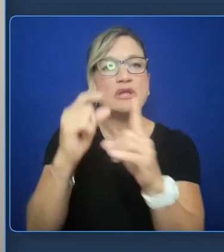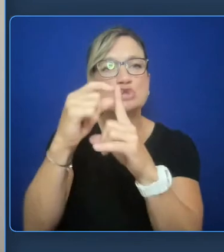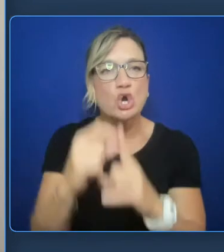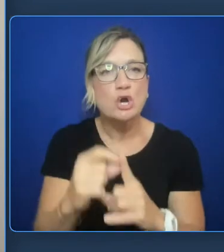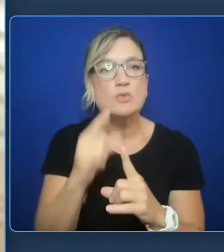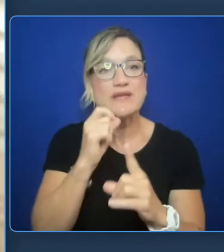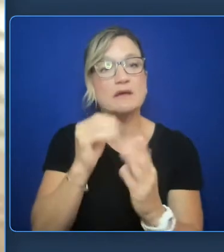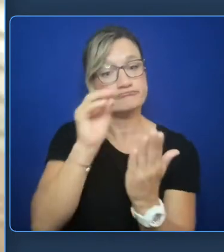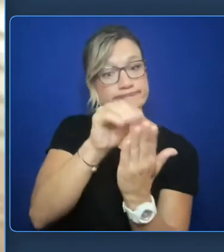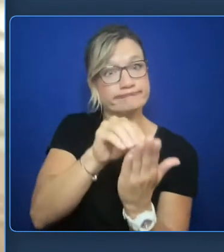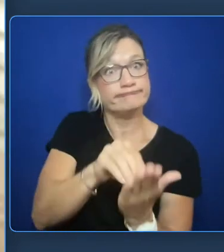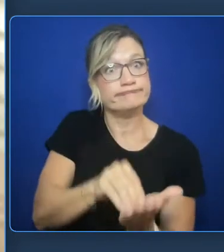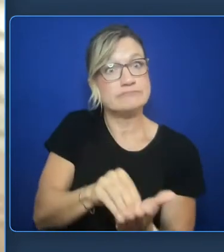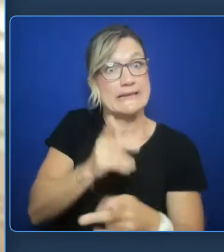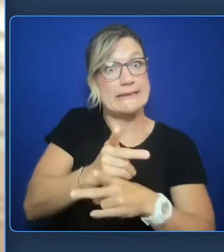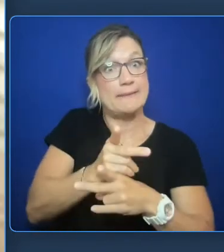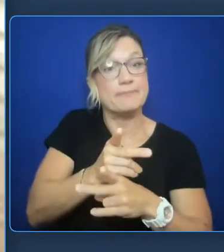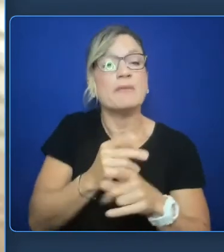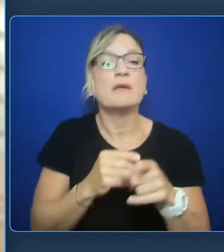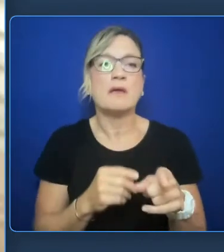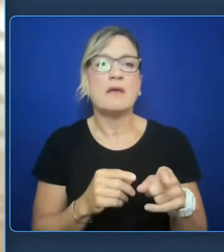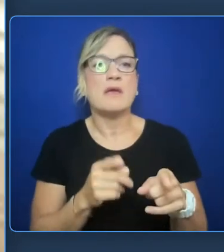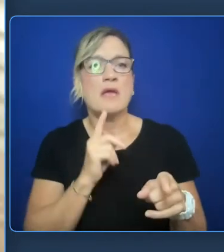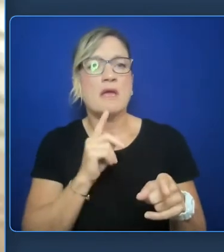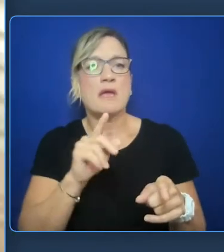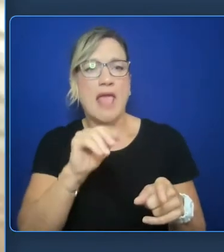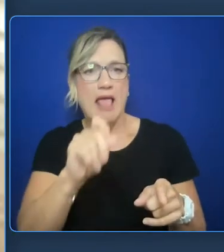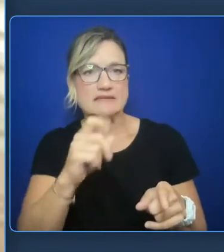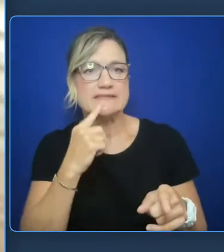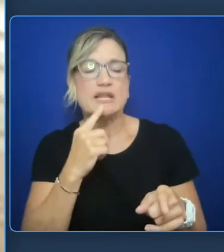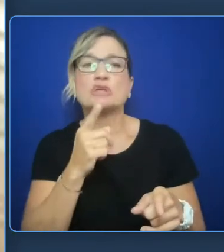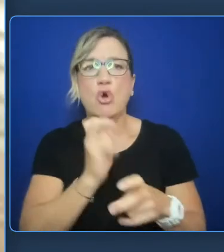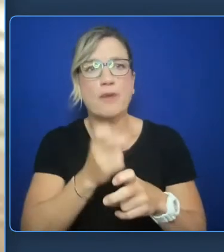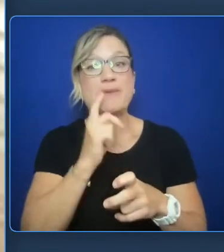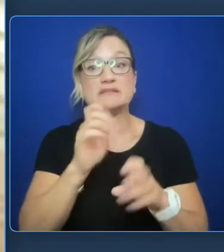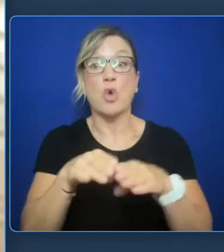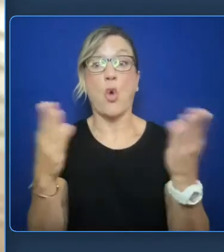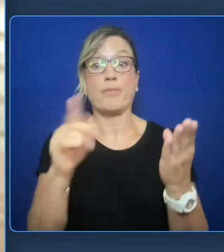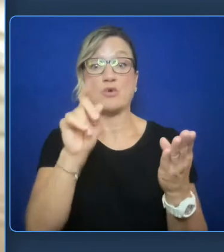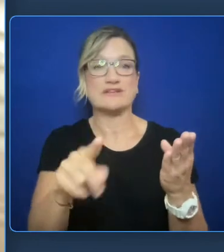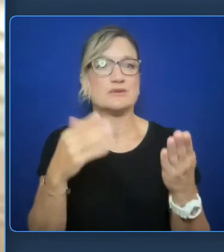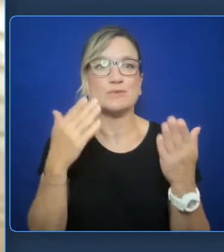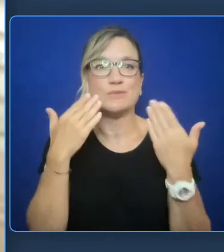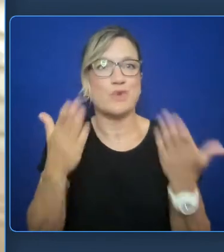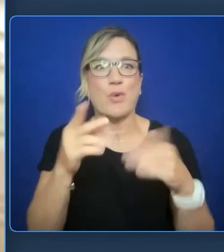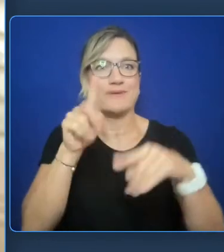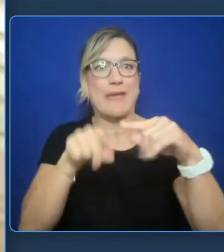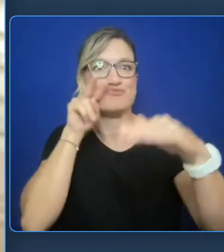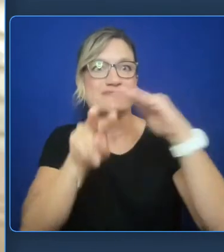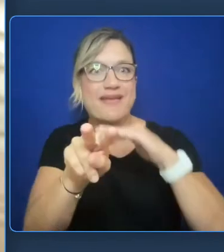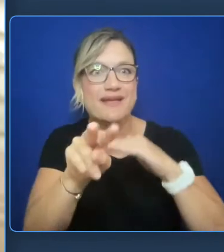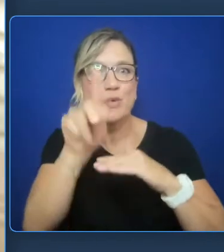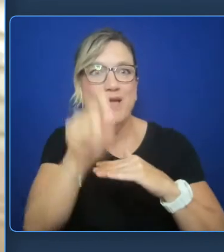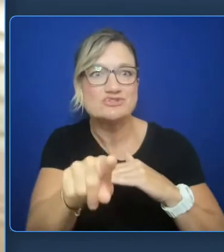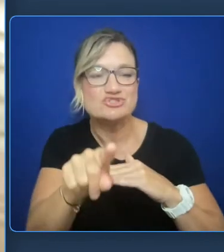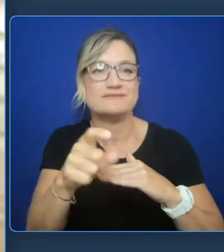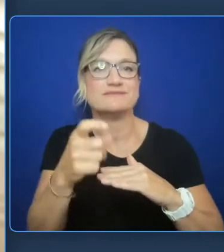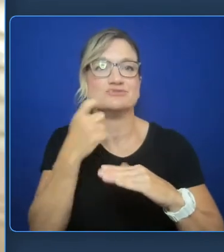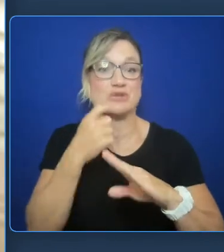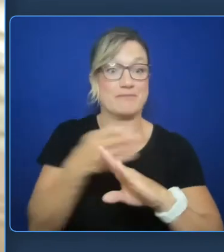terms. Yep. It's hard because it's an open questions and we don't know what the questions are going to be until right before the